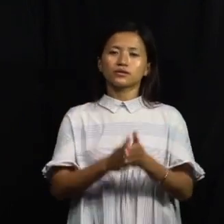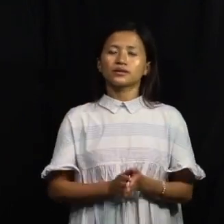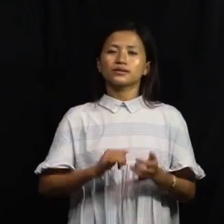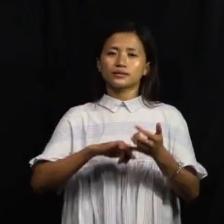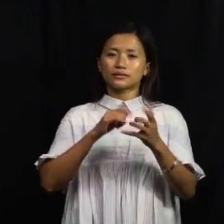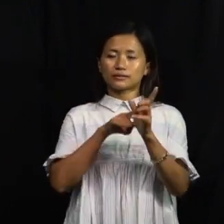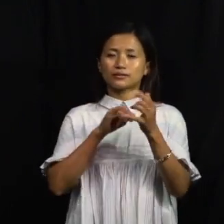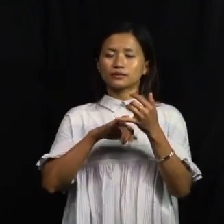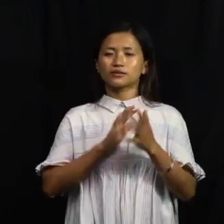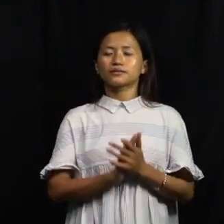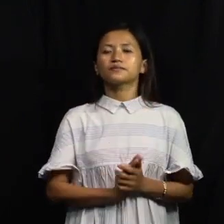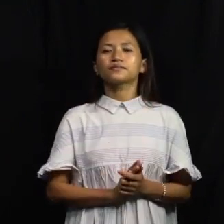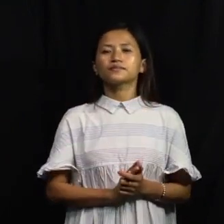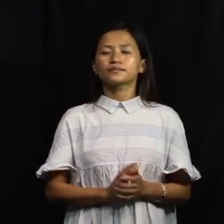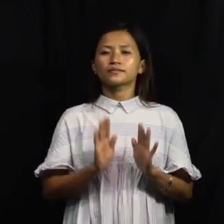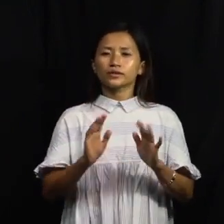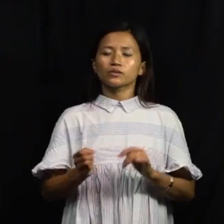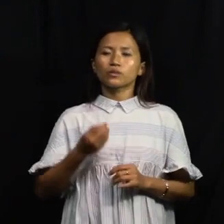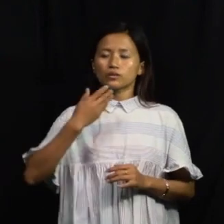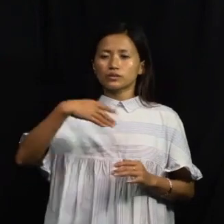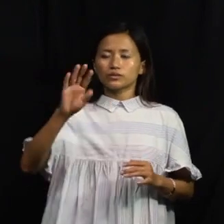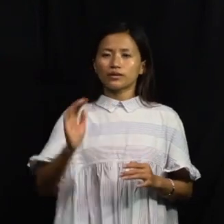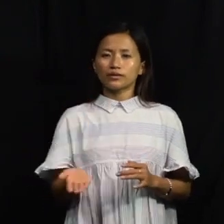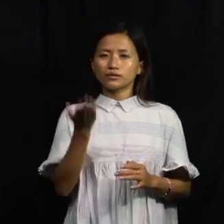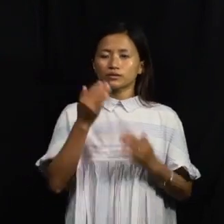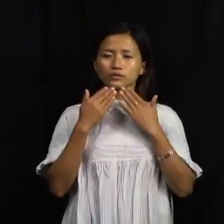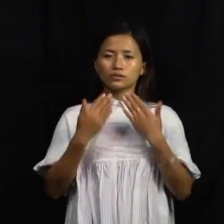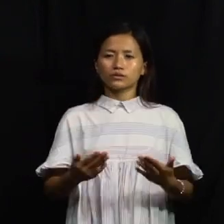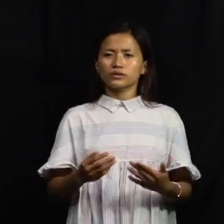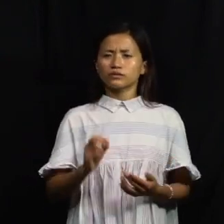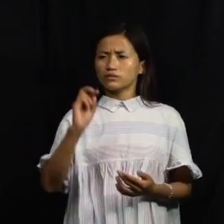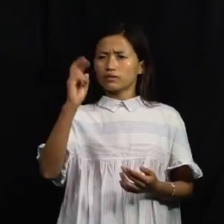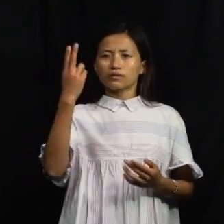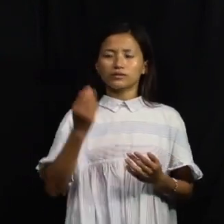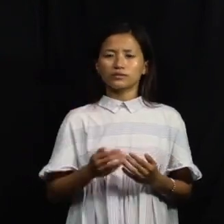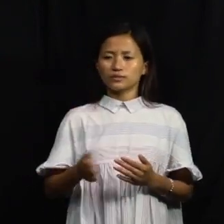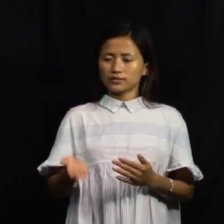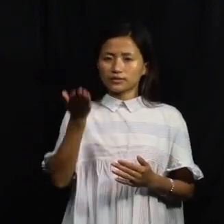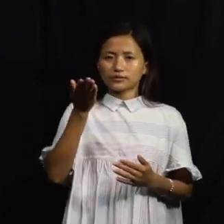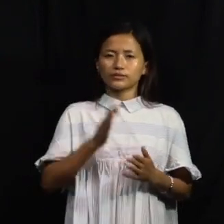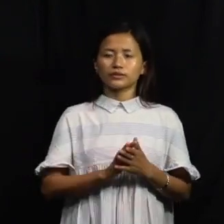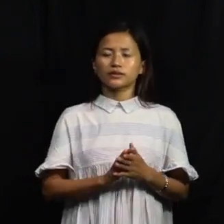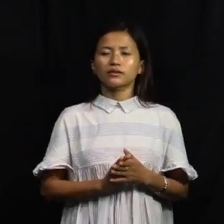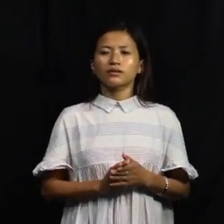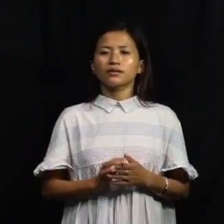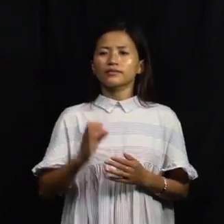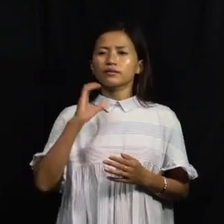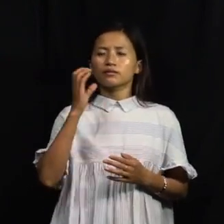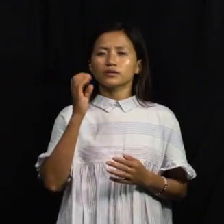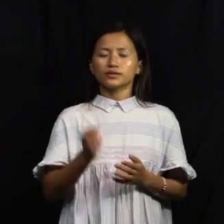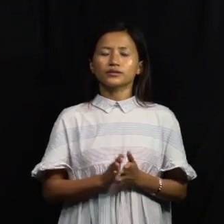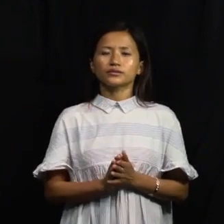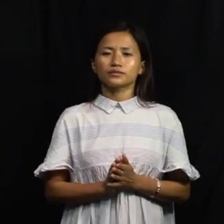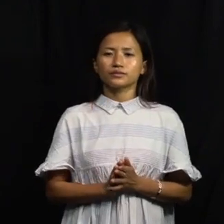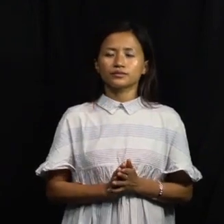systematic, and then you go to high school first, then you go to higher secondary, then you attend college, isn't that? So it